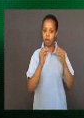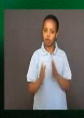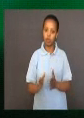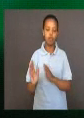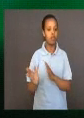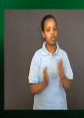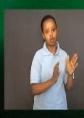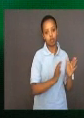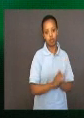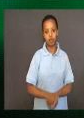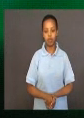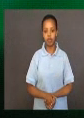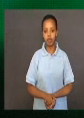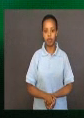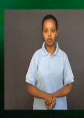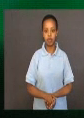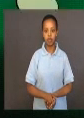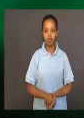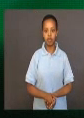Students, let's get ready.